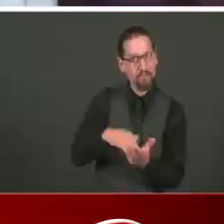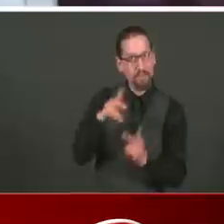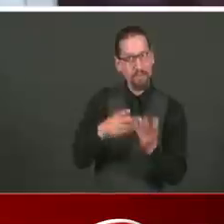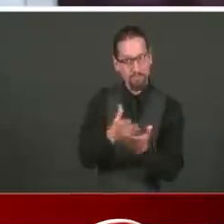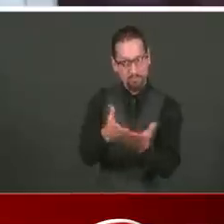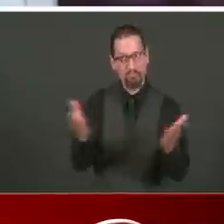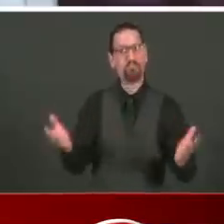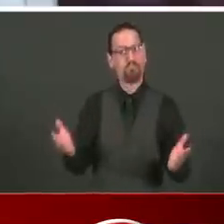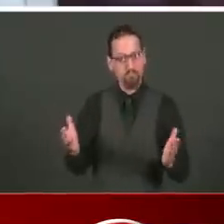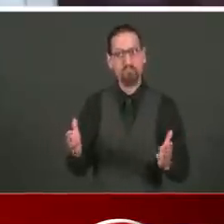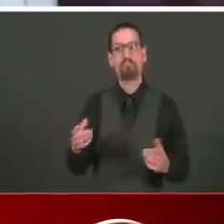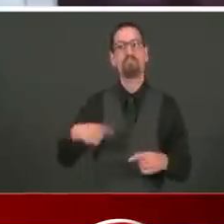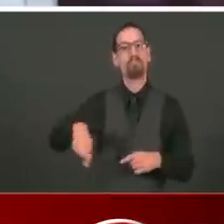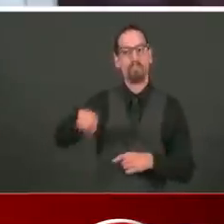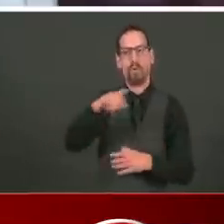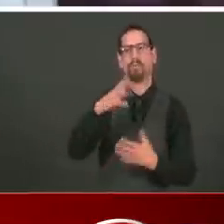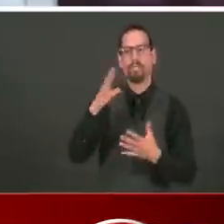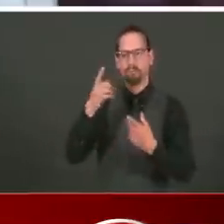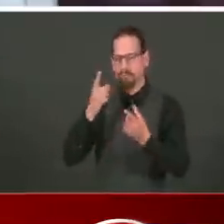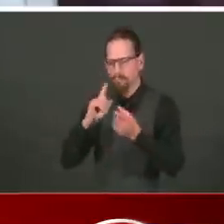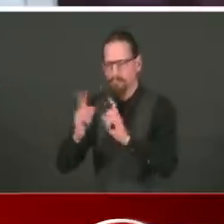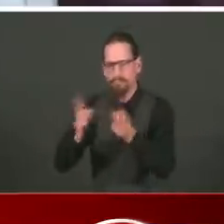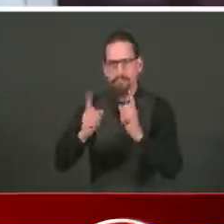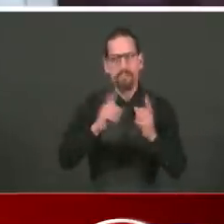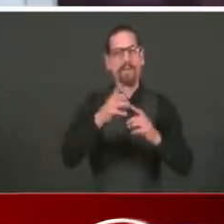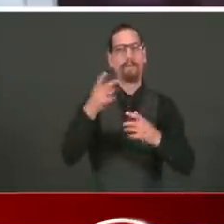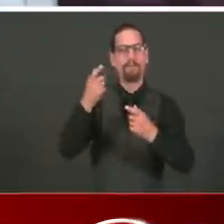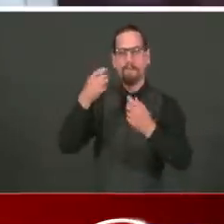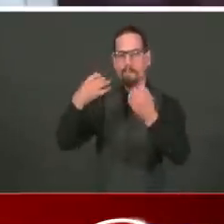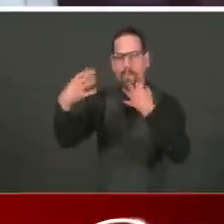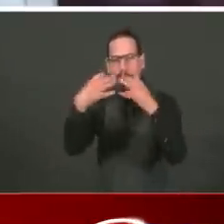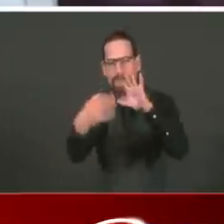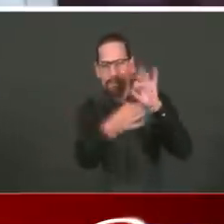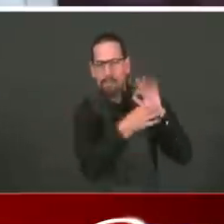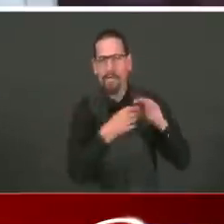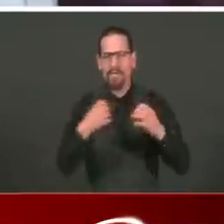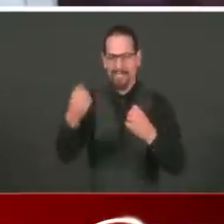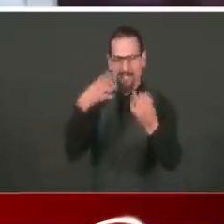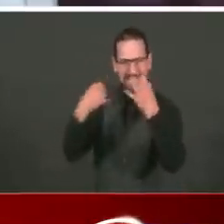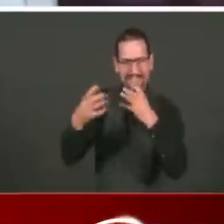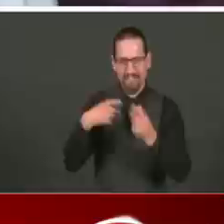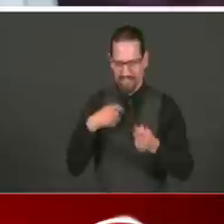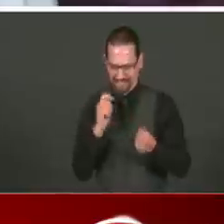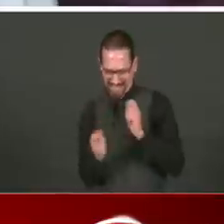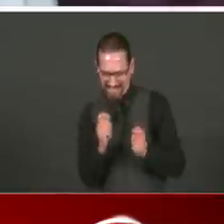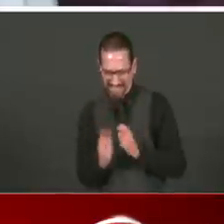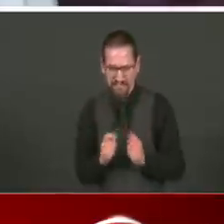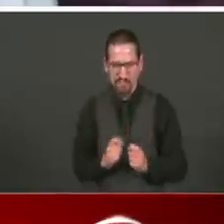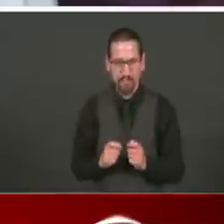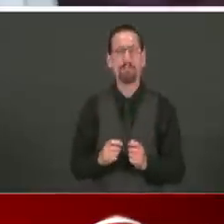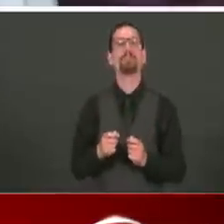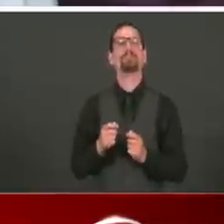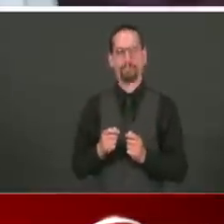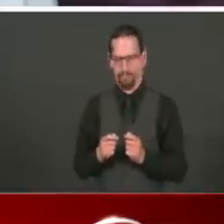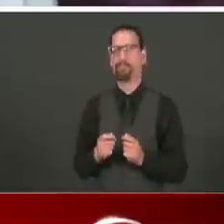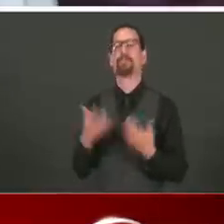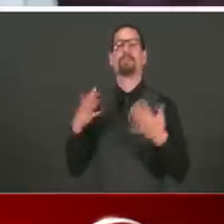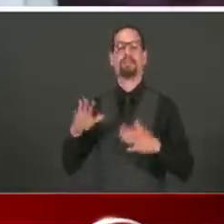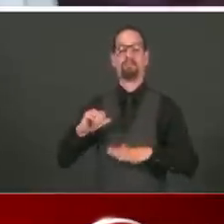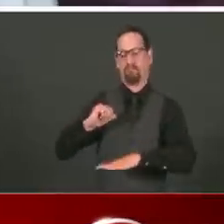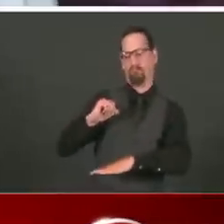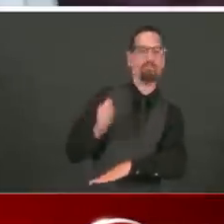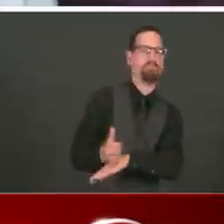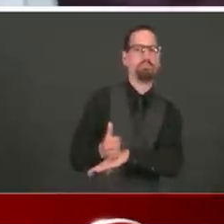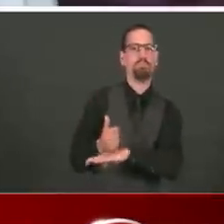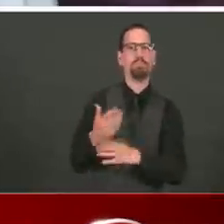you've said to us, could you do this, could you do that? So we've tried to respond. First, we've heard from a lot of Rhode Islanders